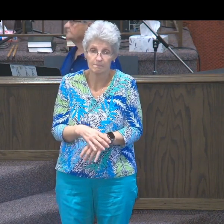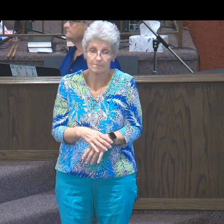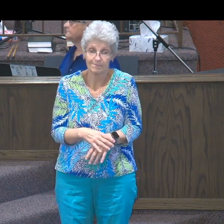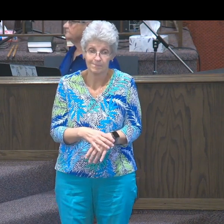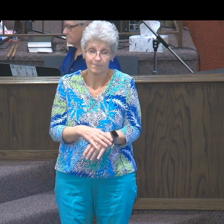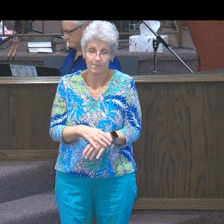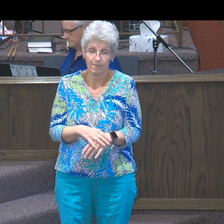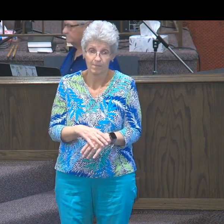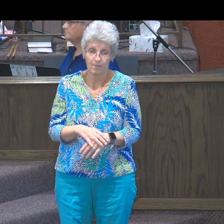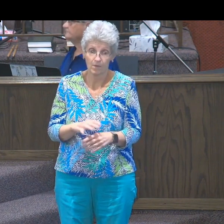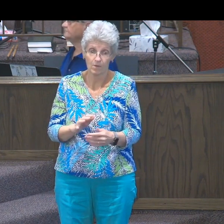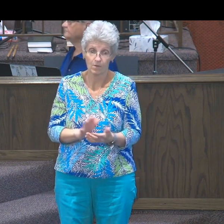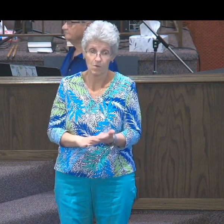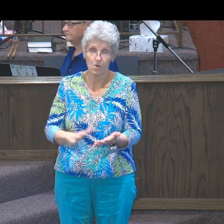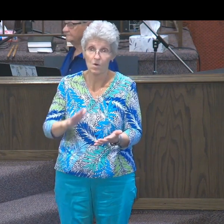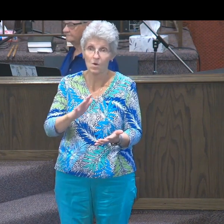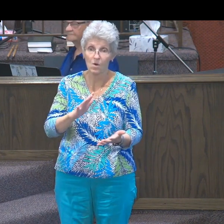earth. Glorify thy name.